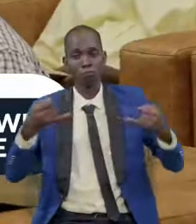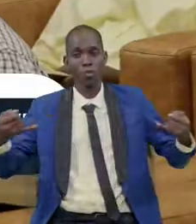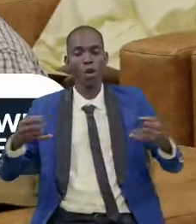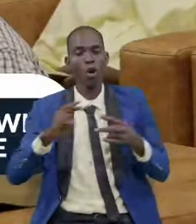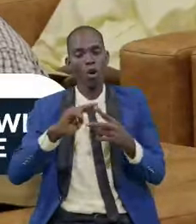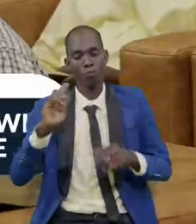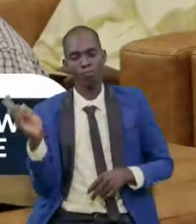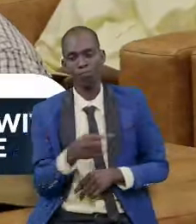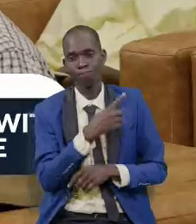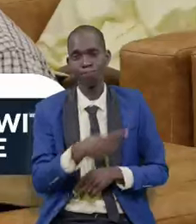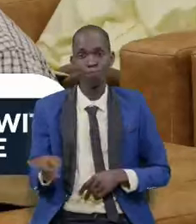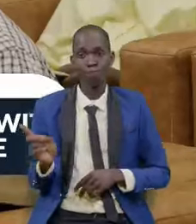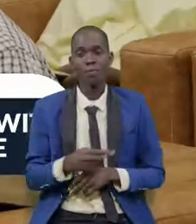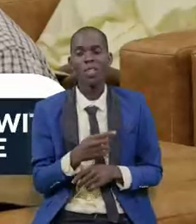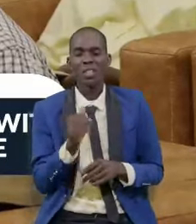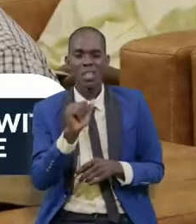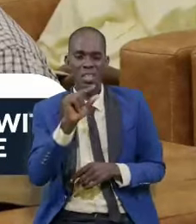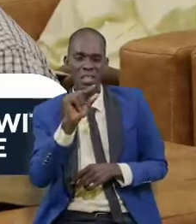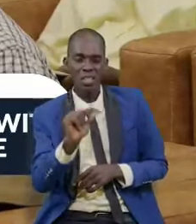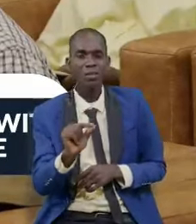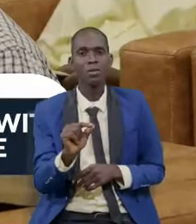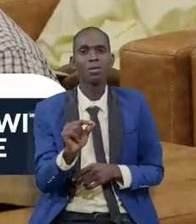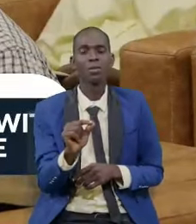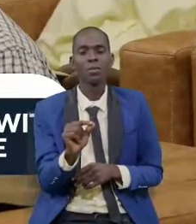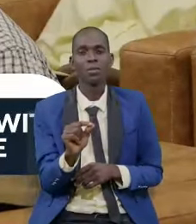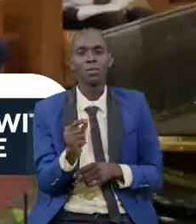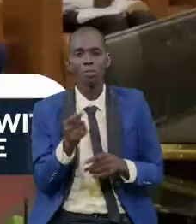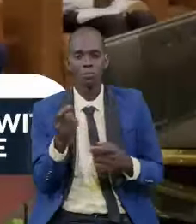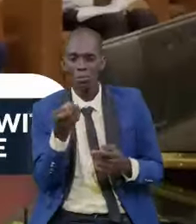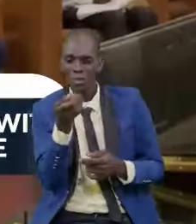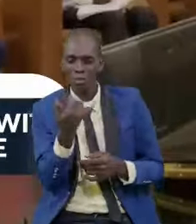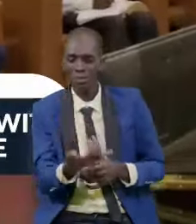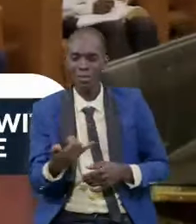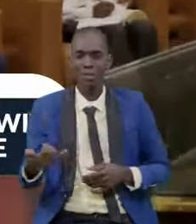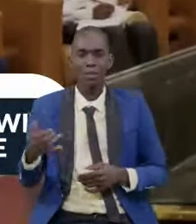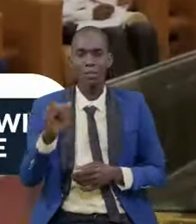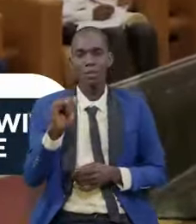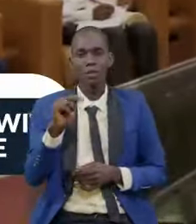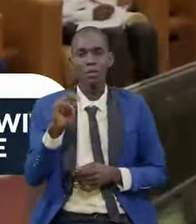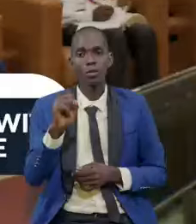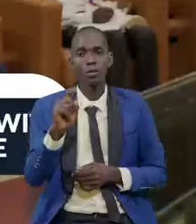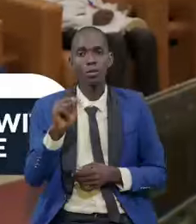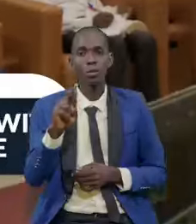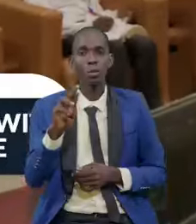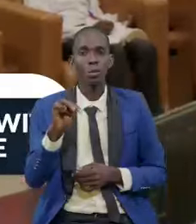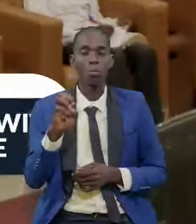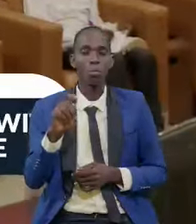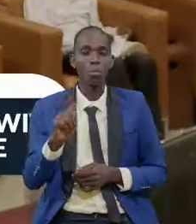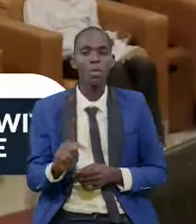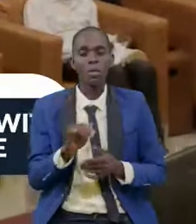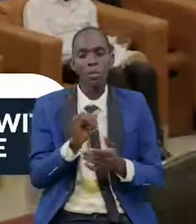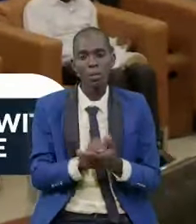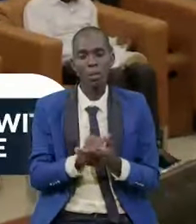little rod, a little cane, a little hem, a little instrument that man devises and uses